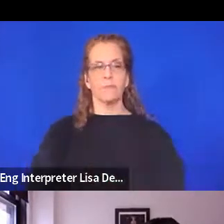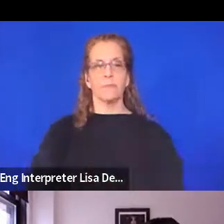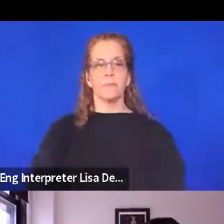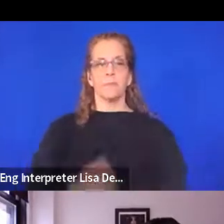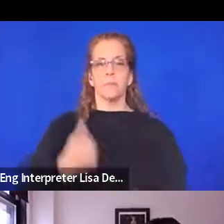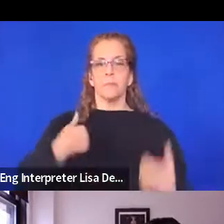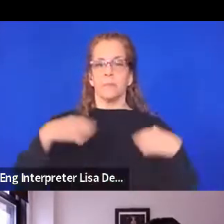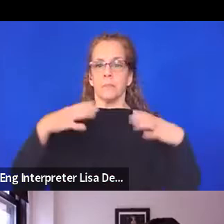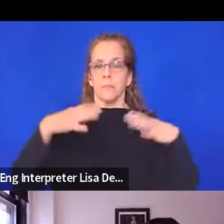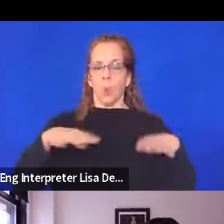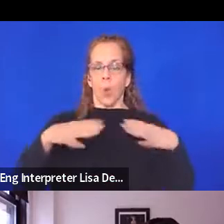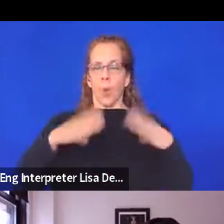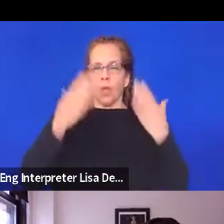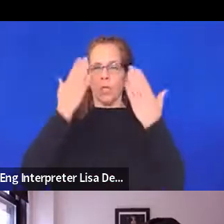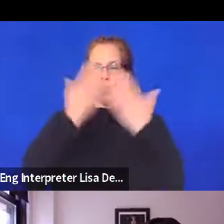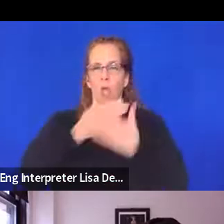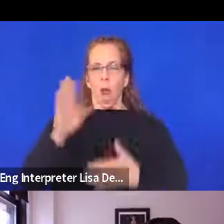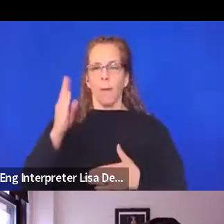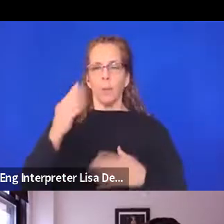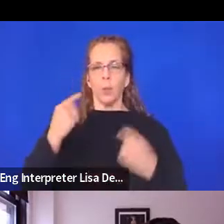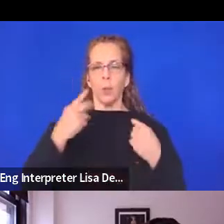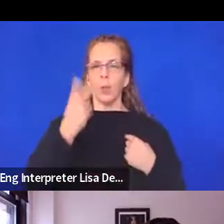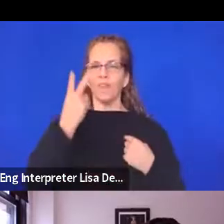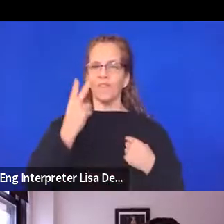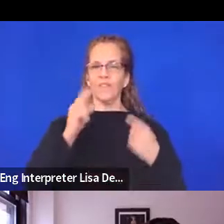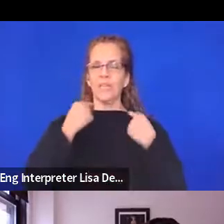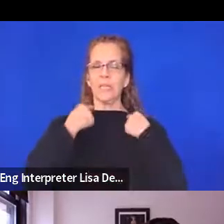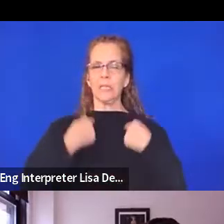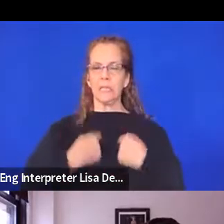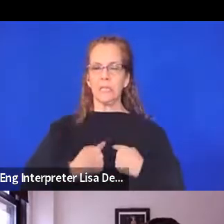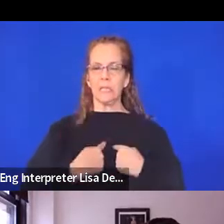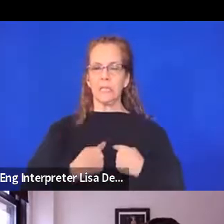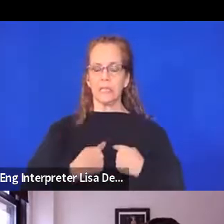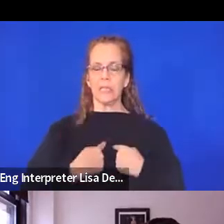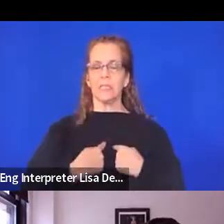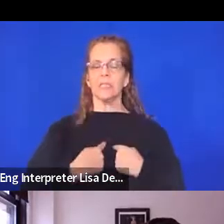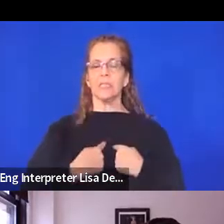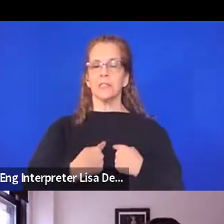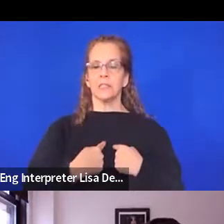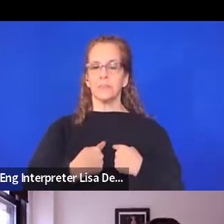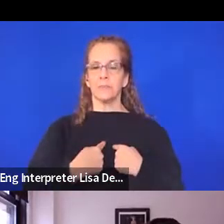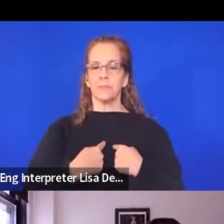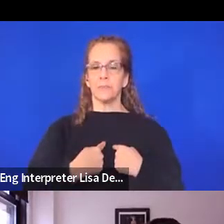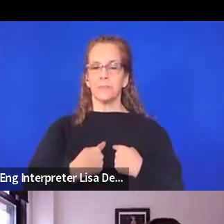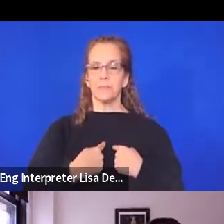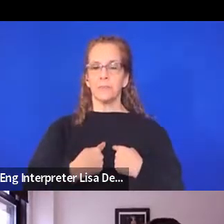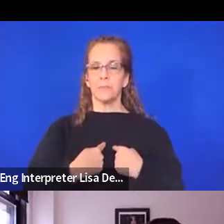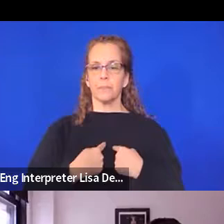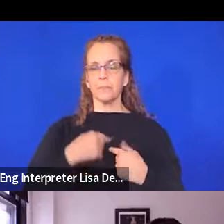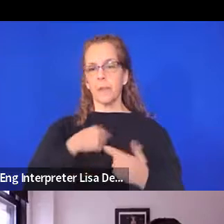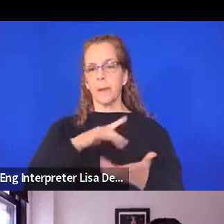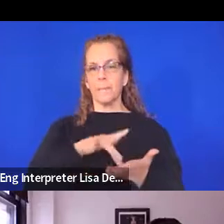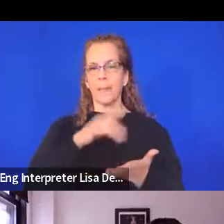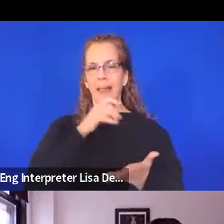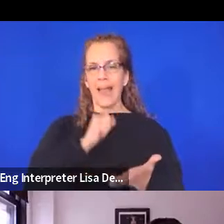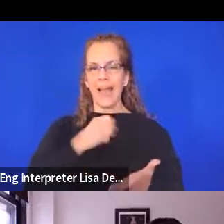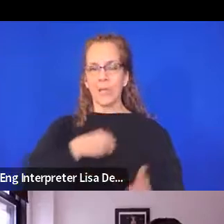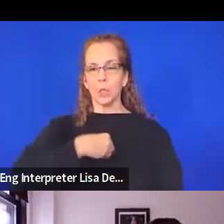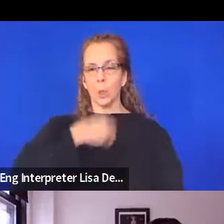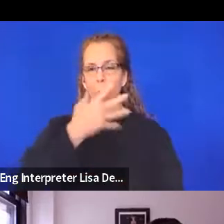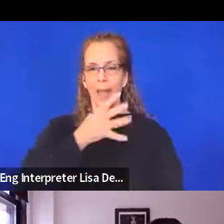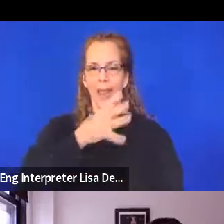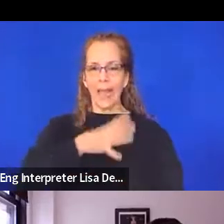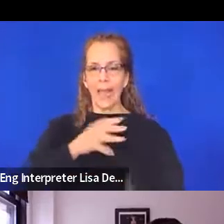a dark blue V-neck shirt. I'm a middle-aged white lady with a lot